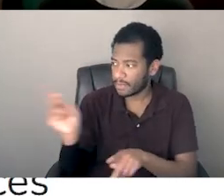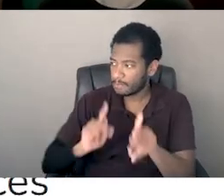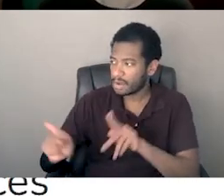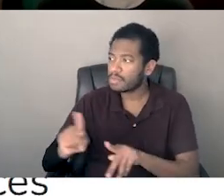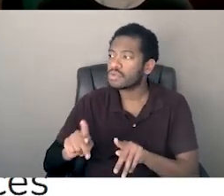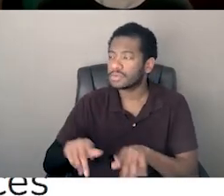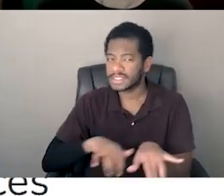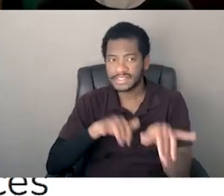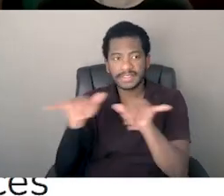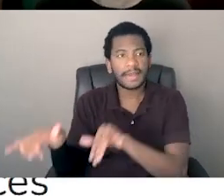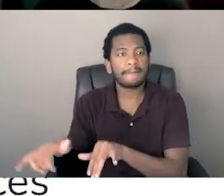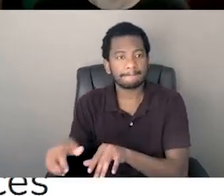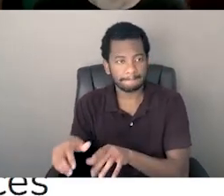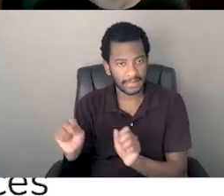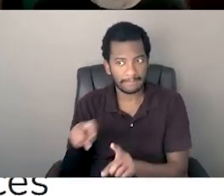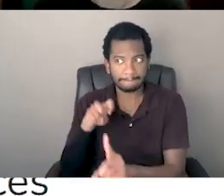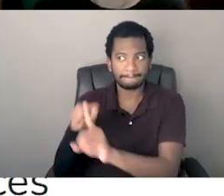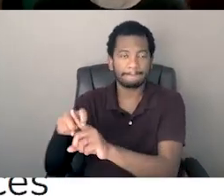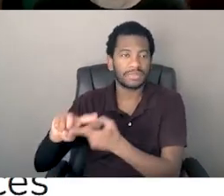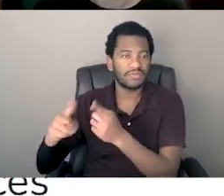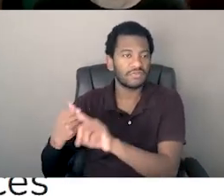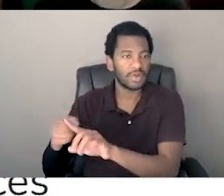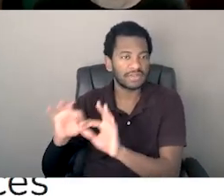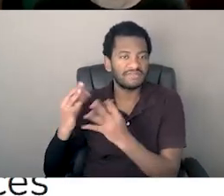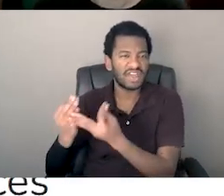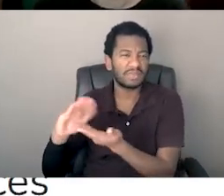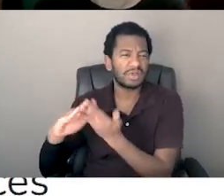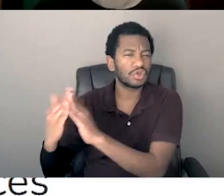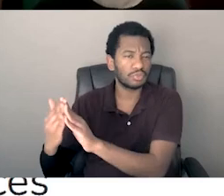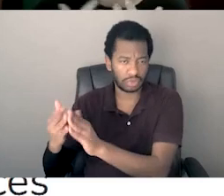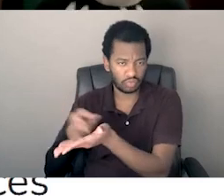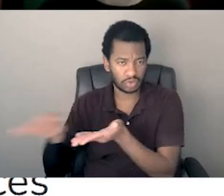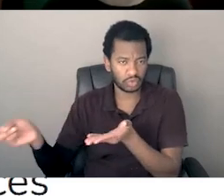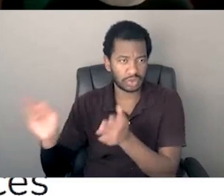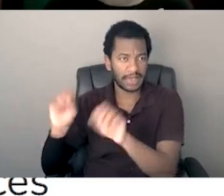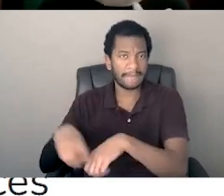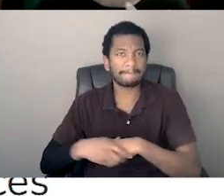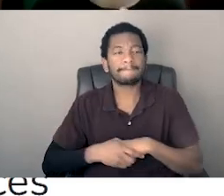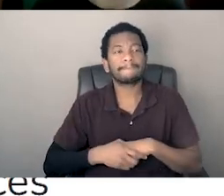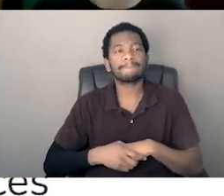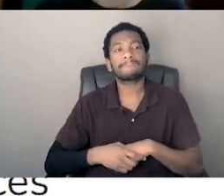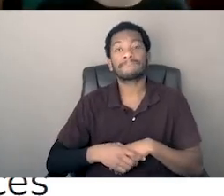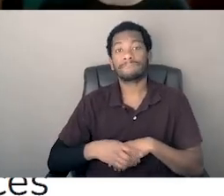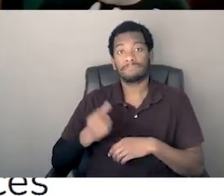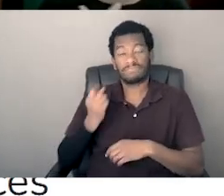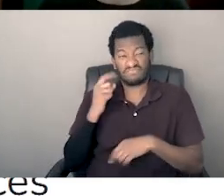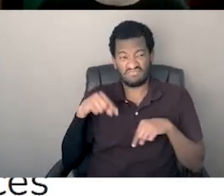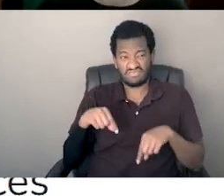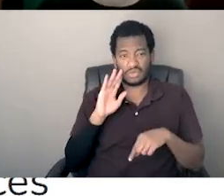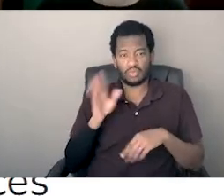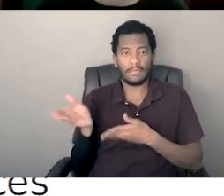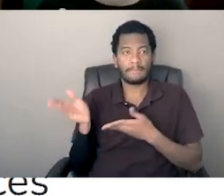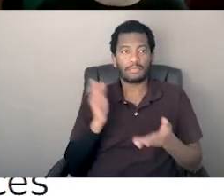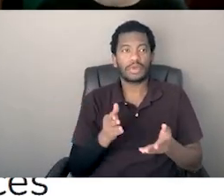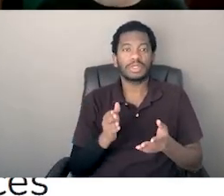What also becomes possible with well-being is that this brings a unified lens. It brings a way of working across